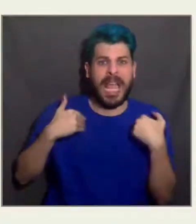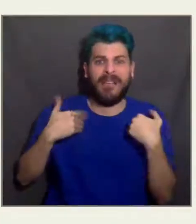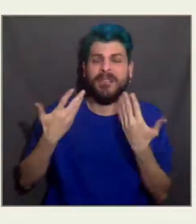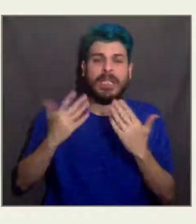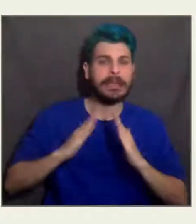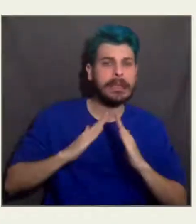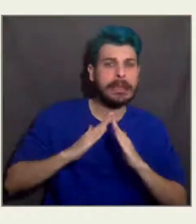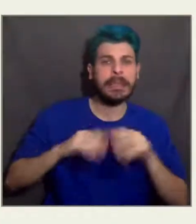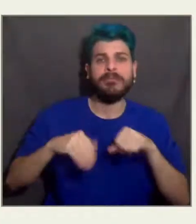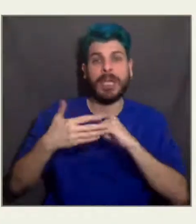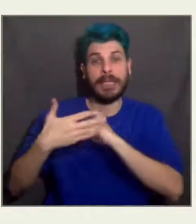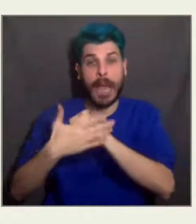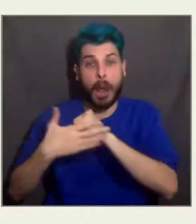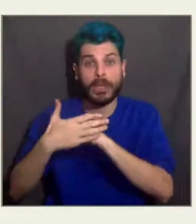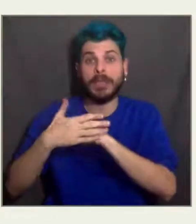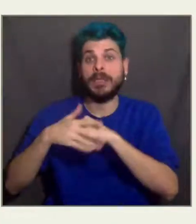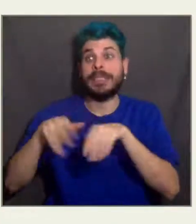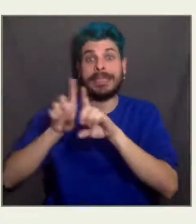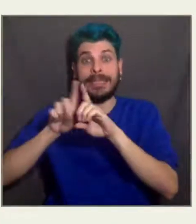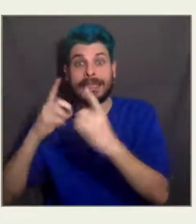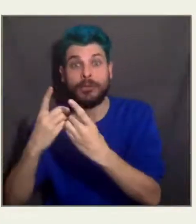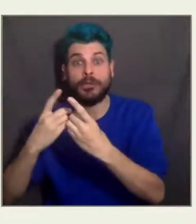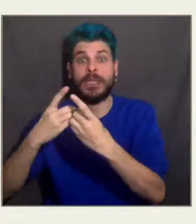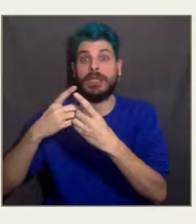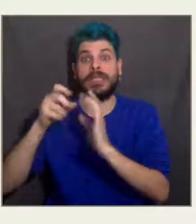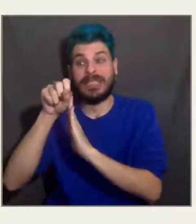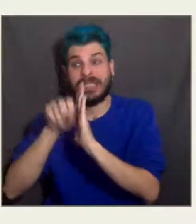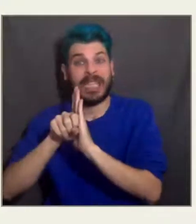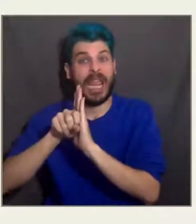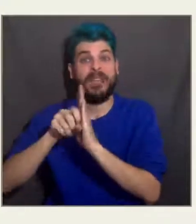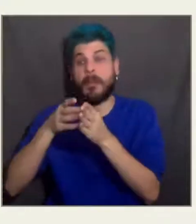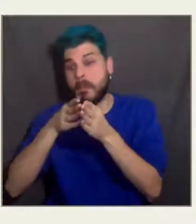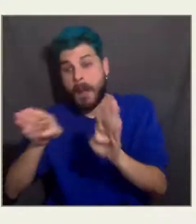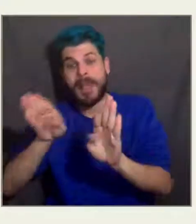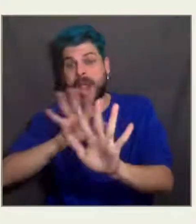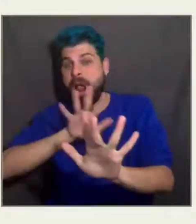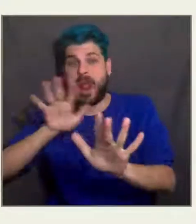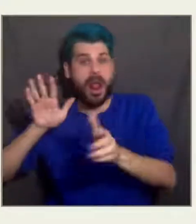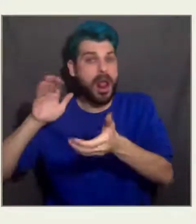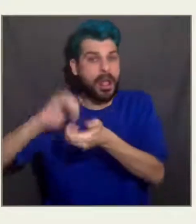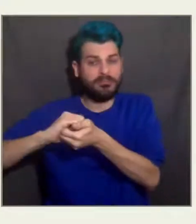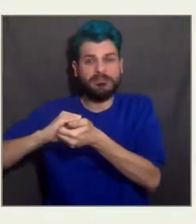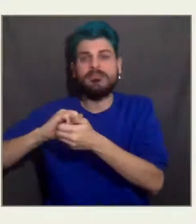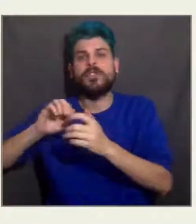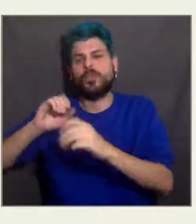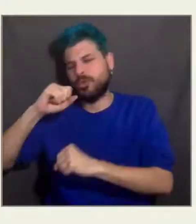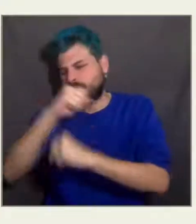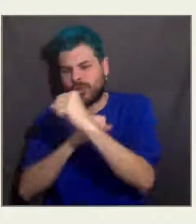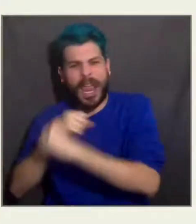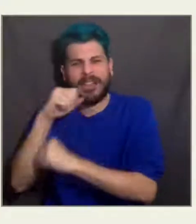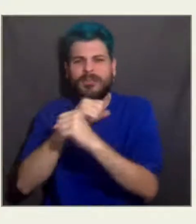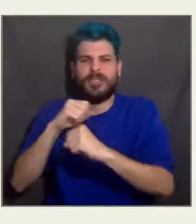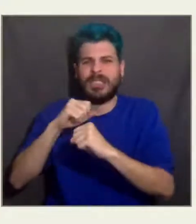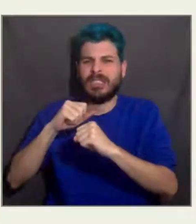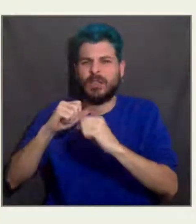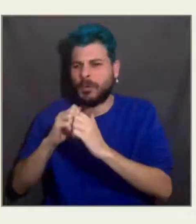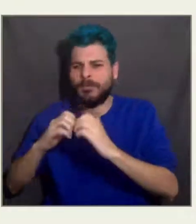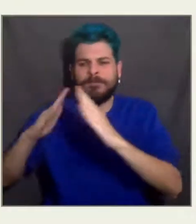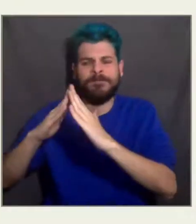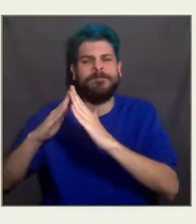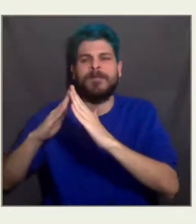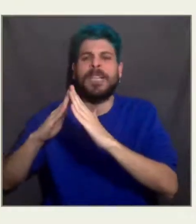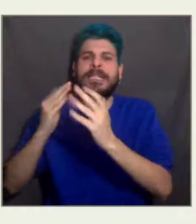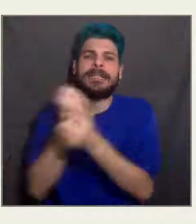special districts, and the public, to help our communities develop strategies to site shelters and safe camp